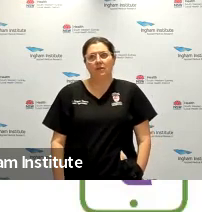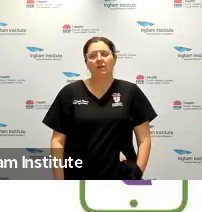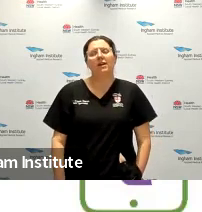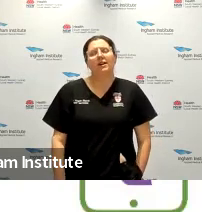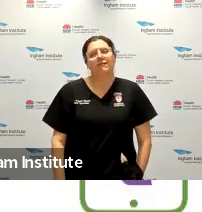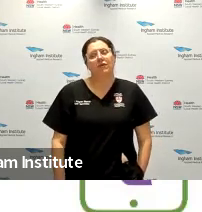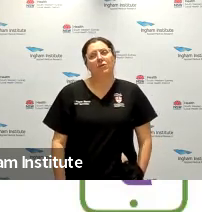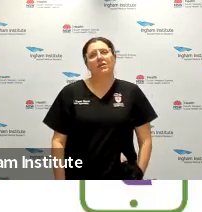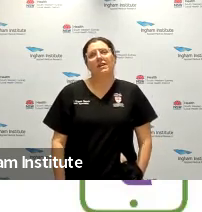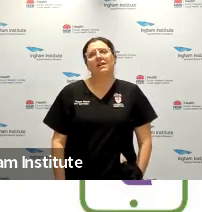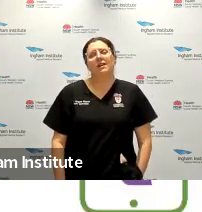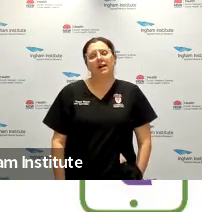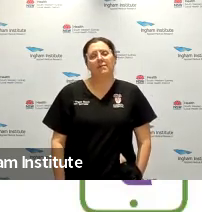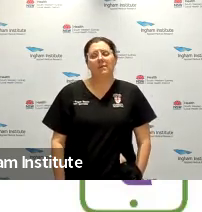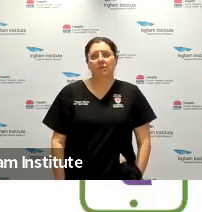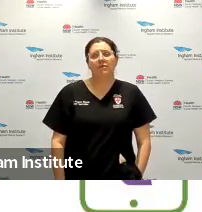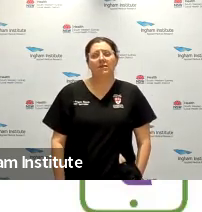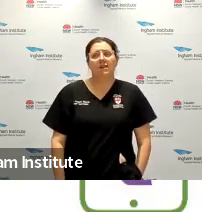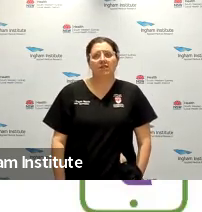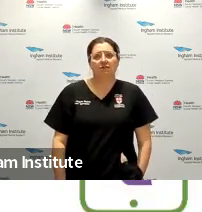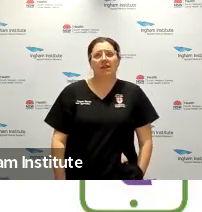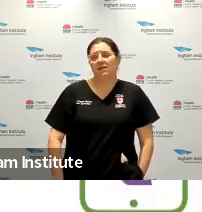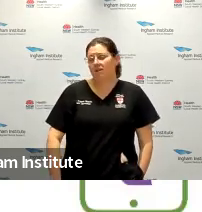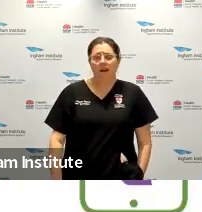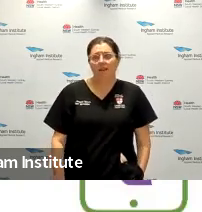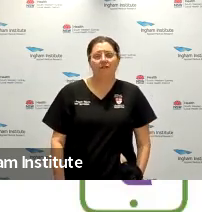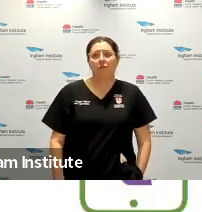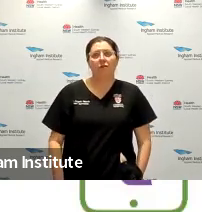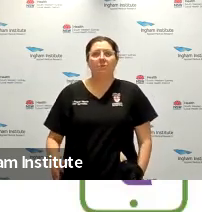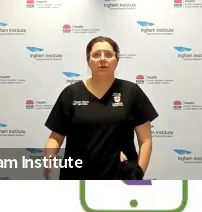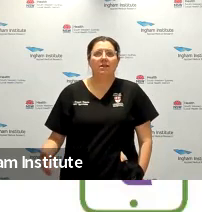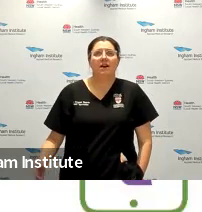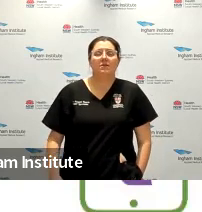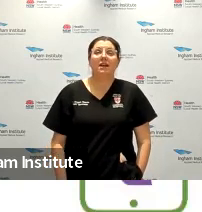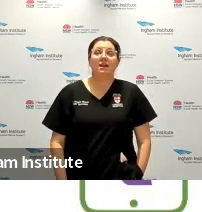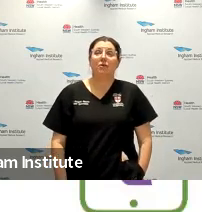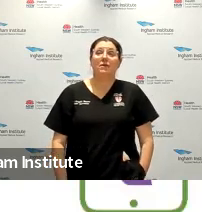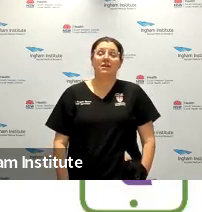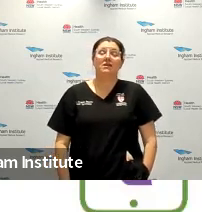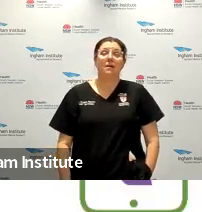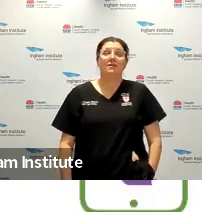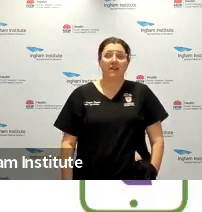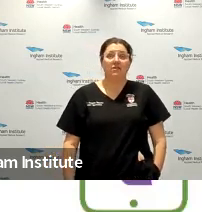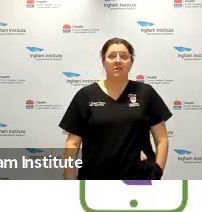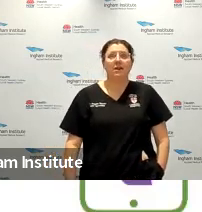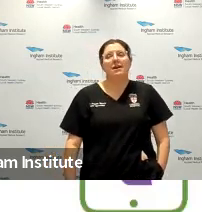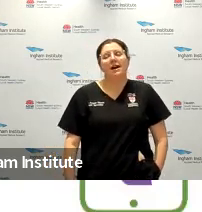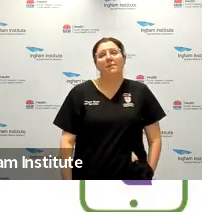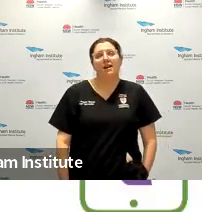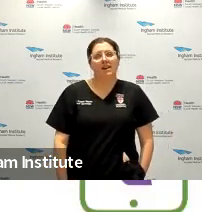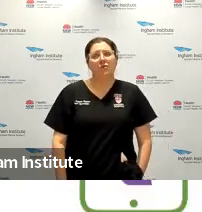Fairfield Hospital, for the midwifery staff to triage and forward on to booking staff to make an appointment in a timely